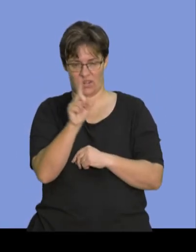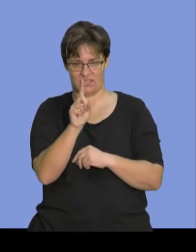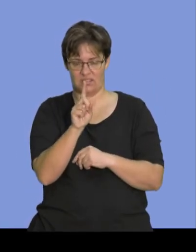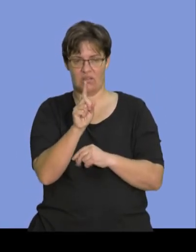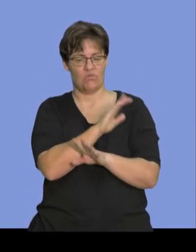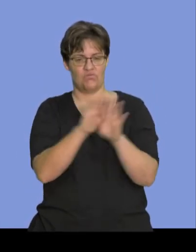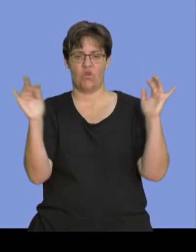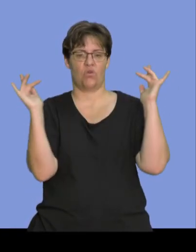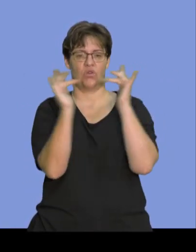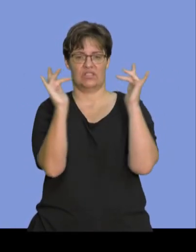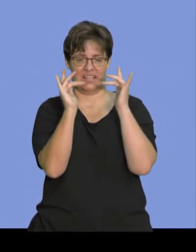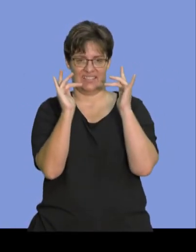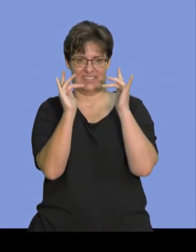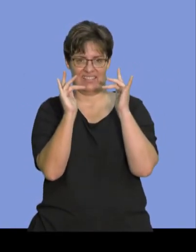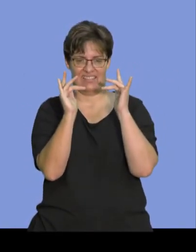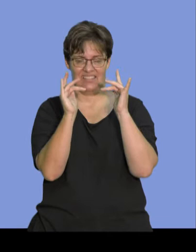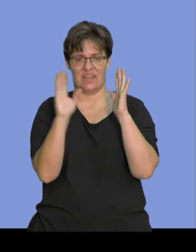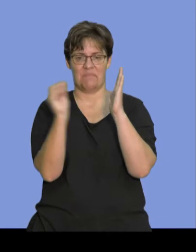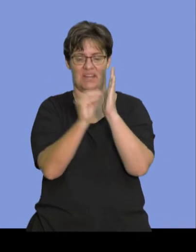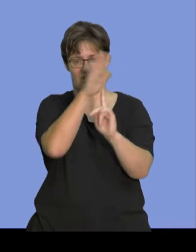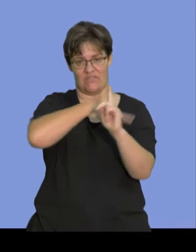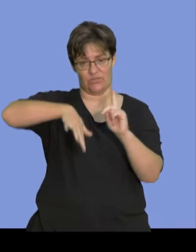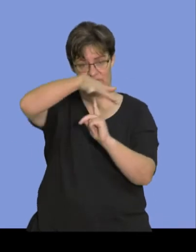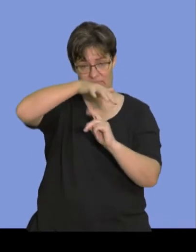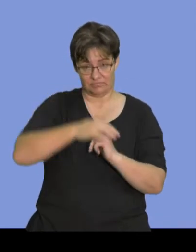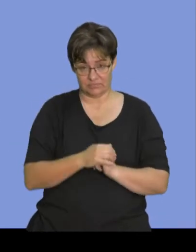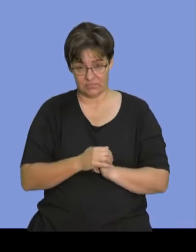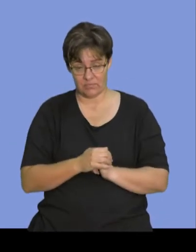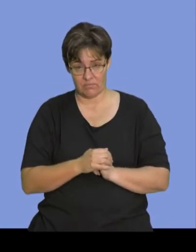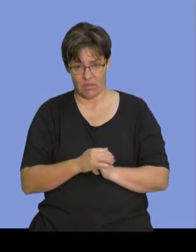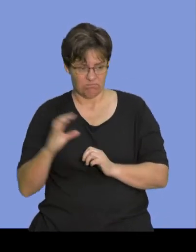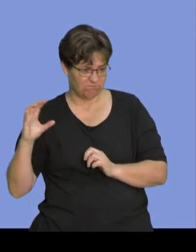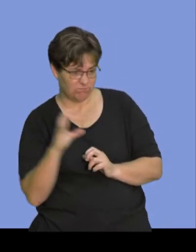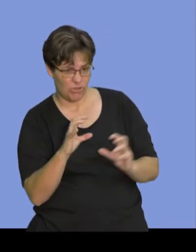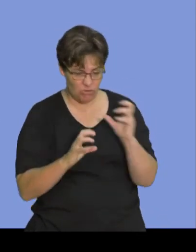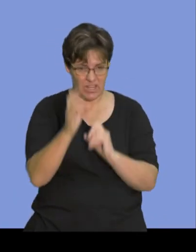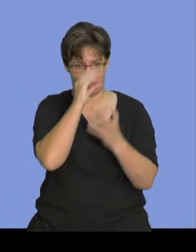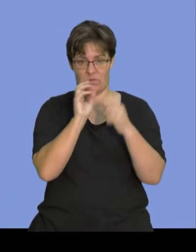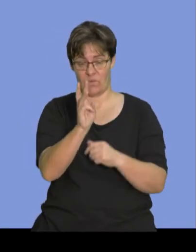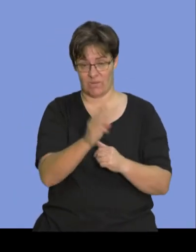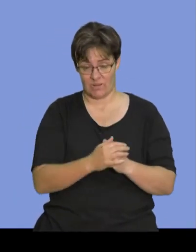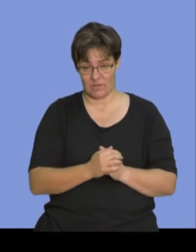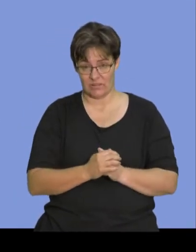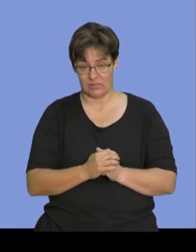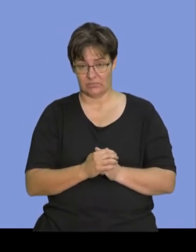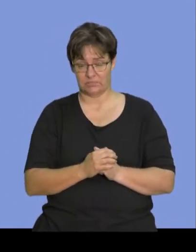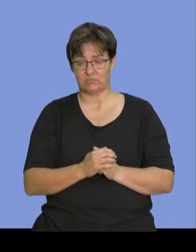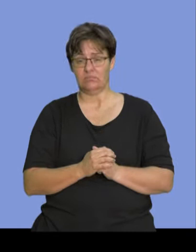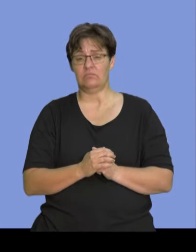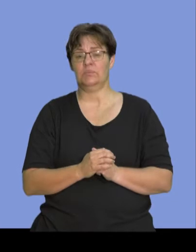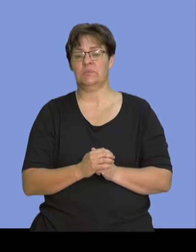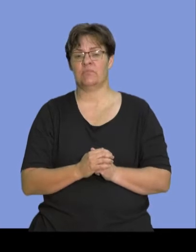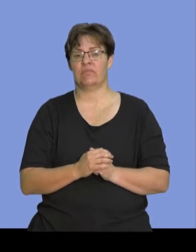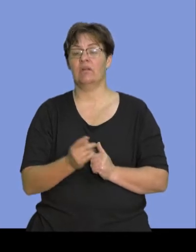experience a non-contact magnetic force. So we're still consistent. We do not see this field. Actually, what happens is